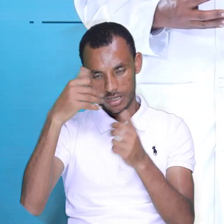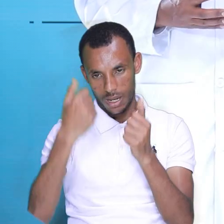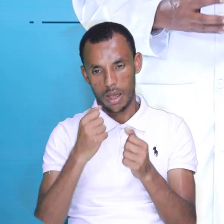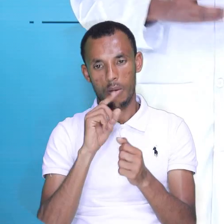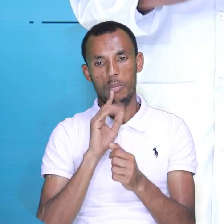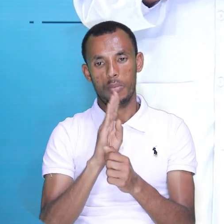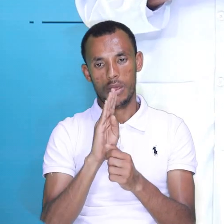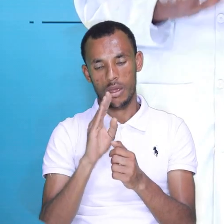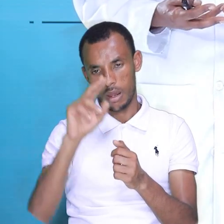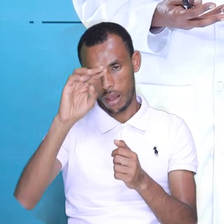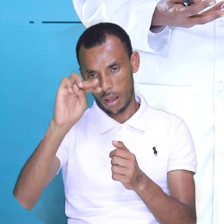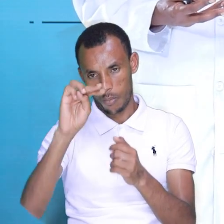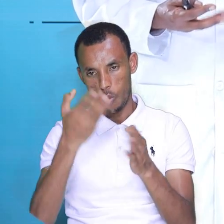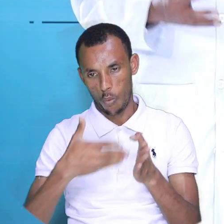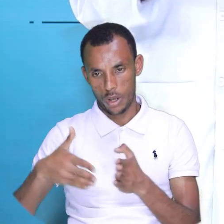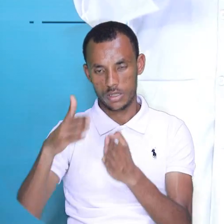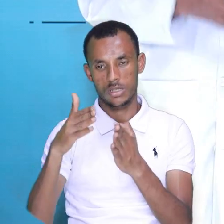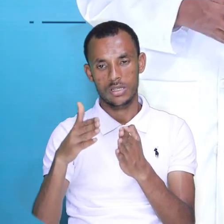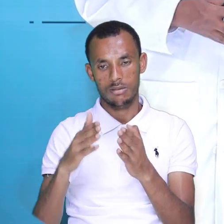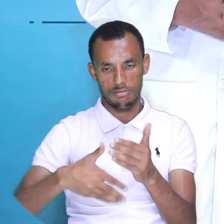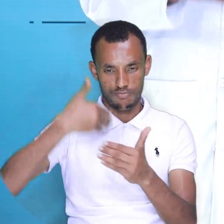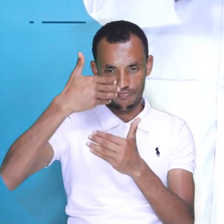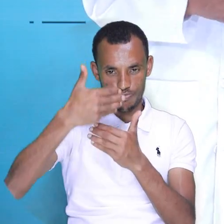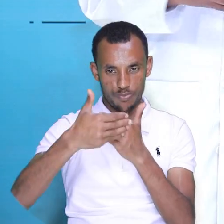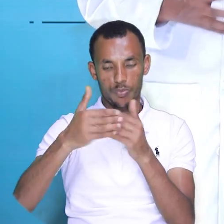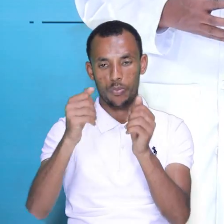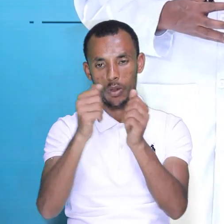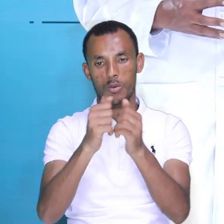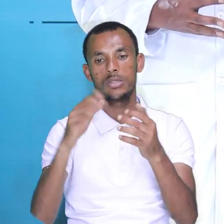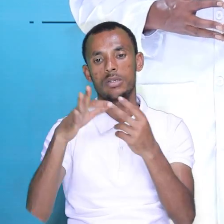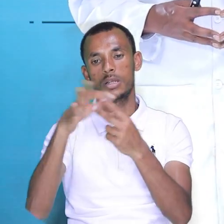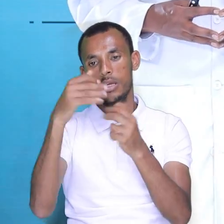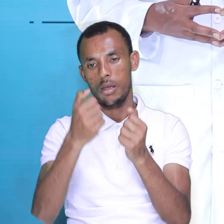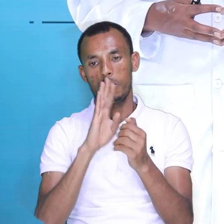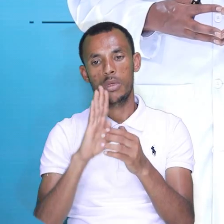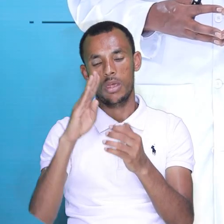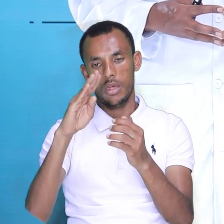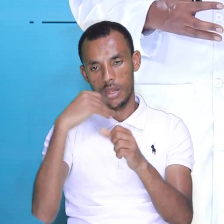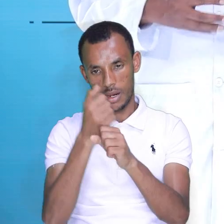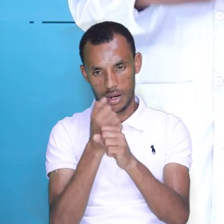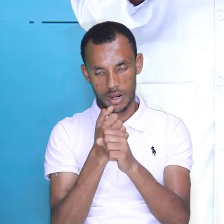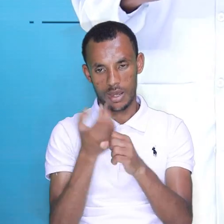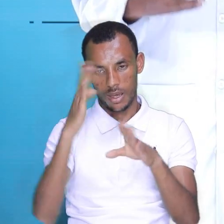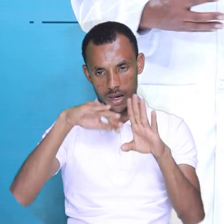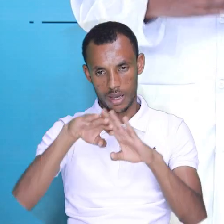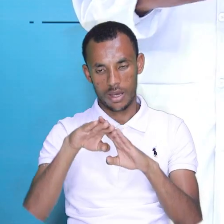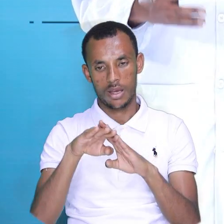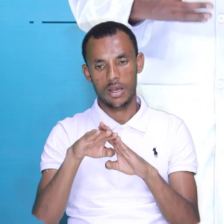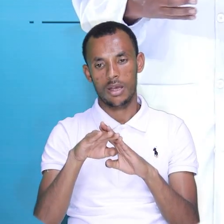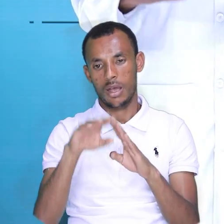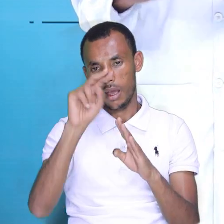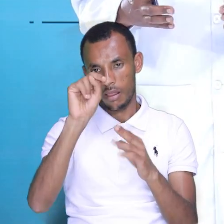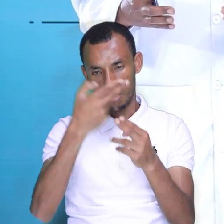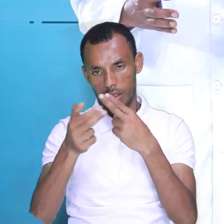done in m different ways, then both selections can be done in